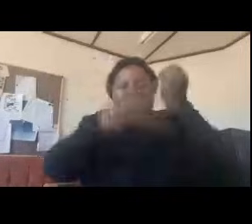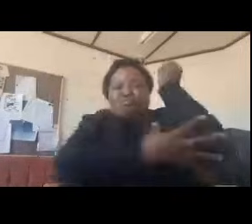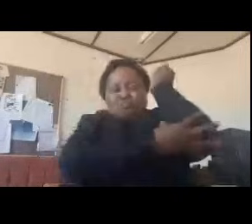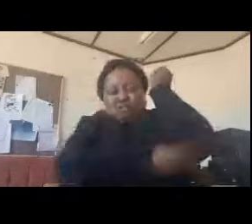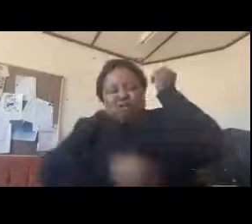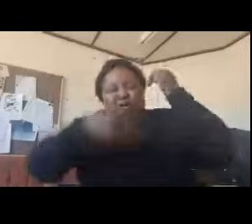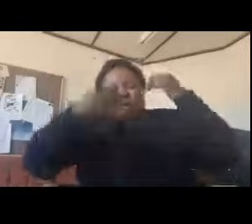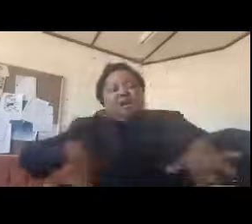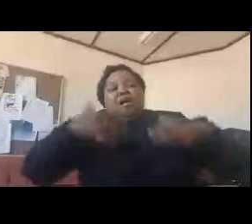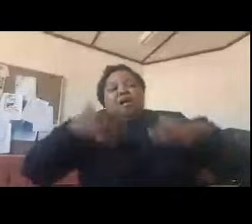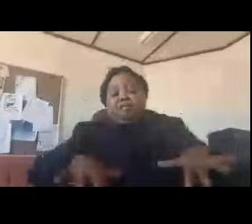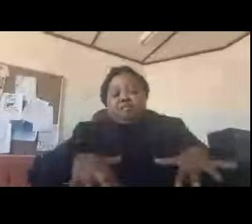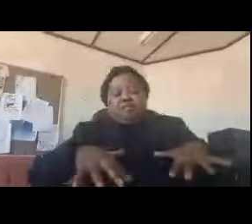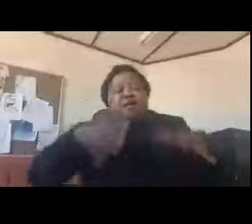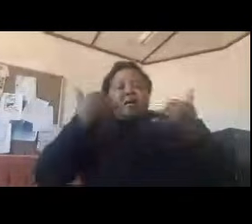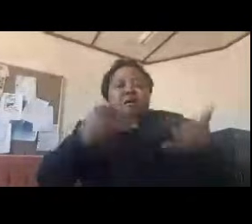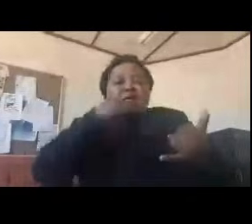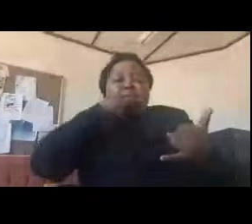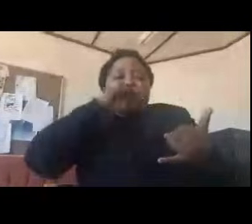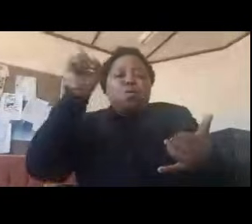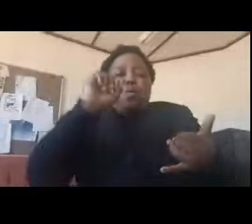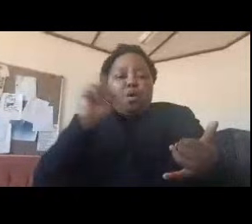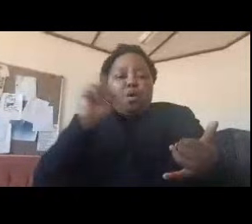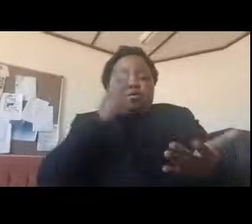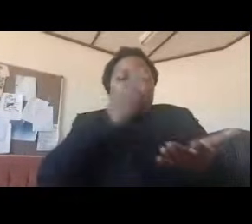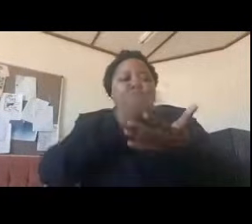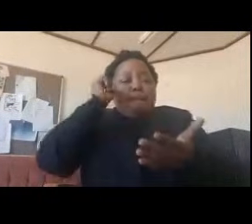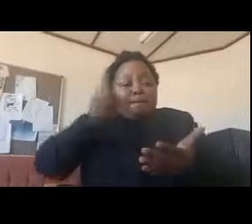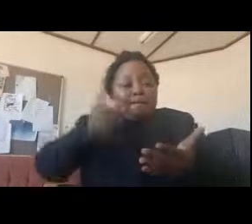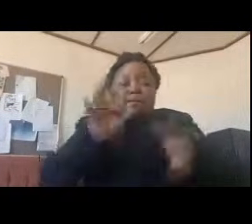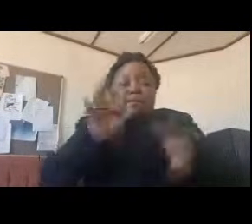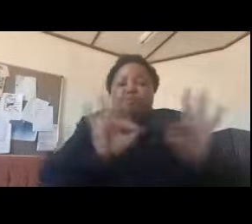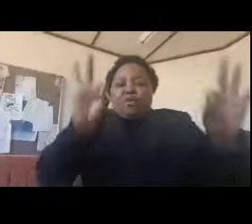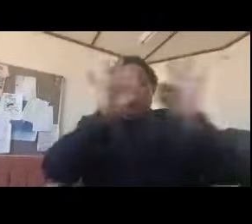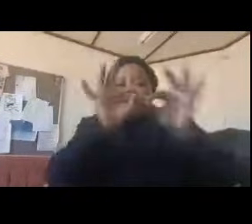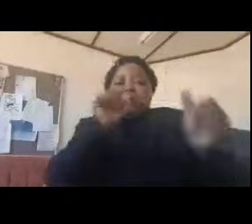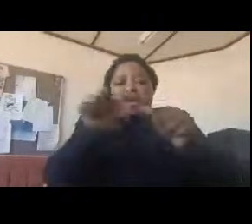go and understand the needs of the people from the ground.